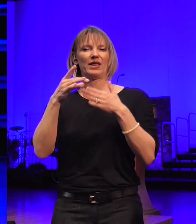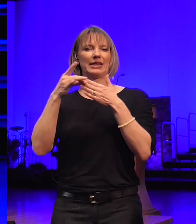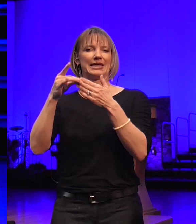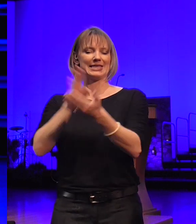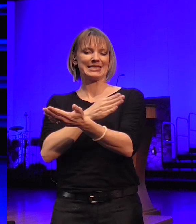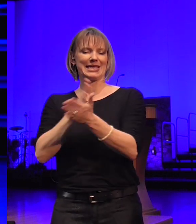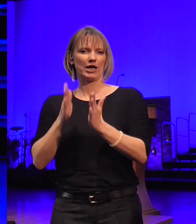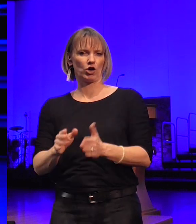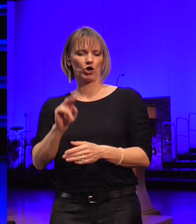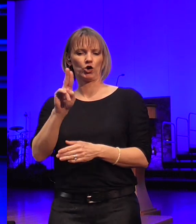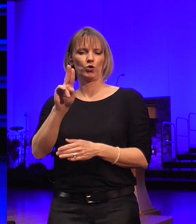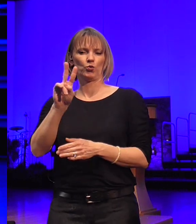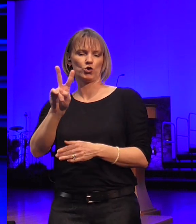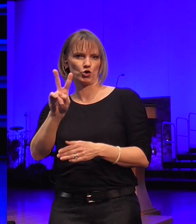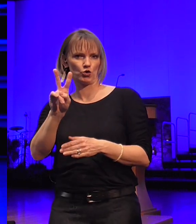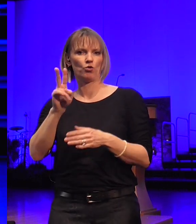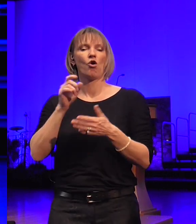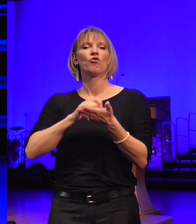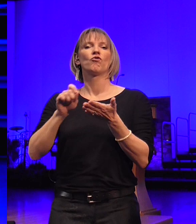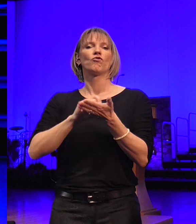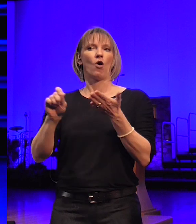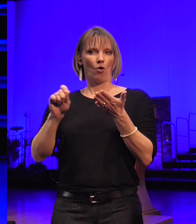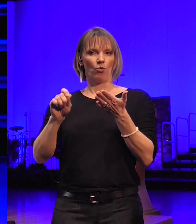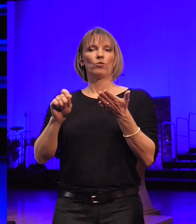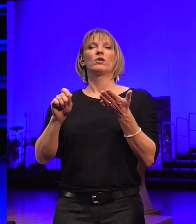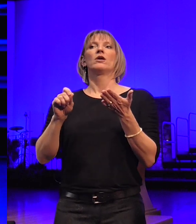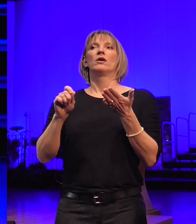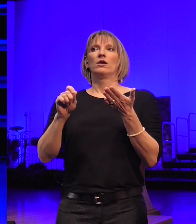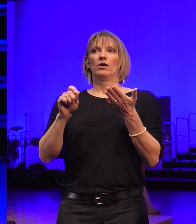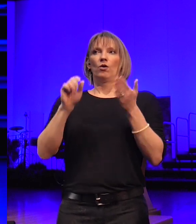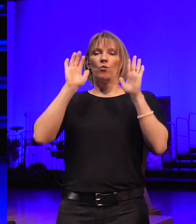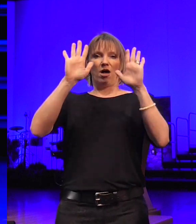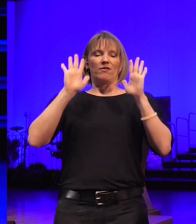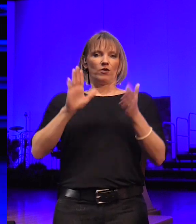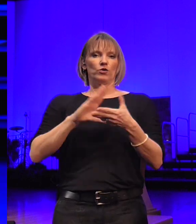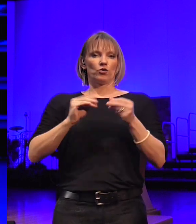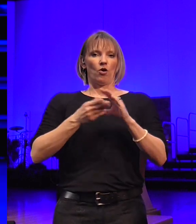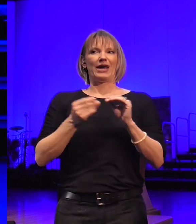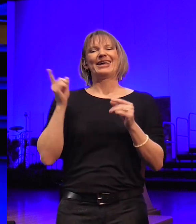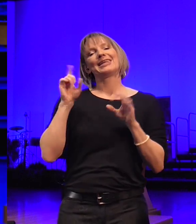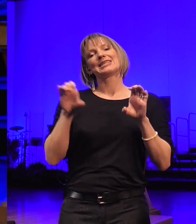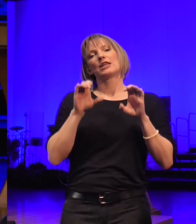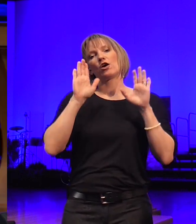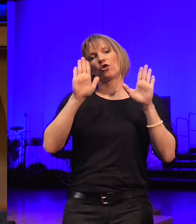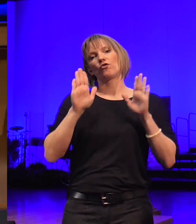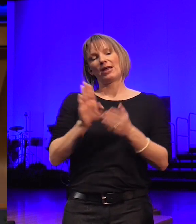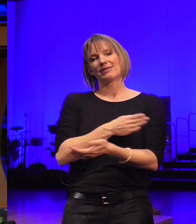wrote an incredible memoir. Yeah, Tom did great Bono earlier, called Surrender.